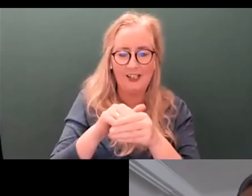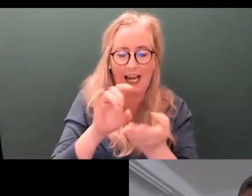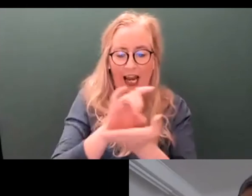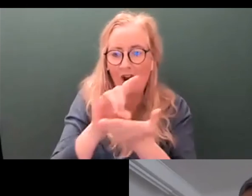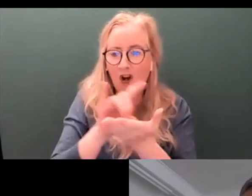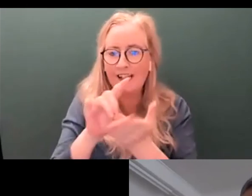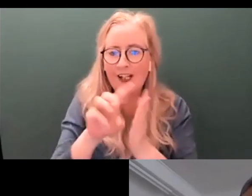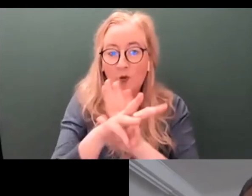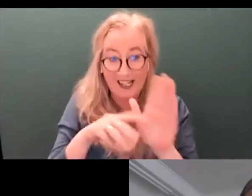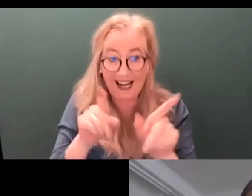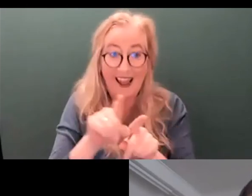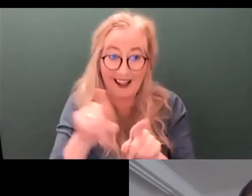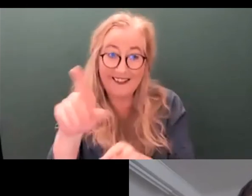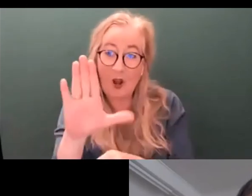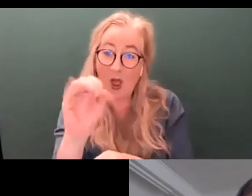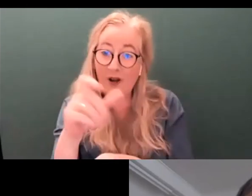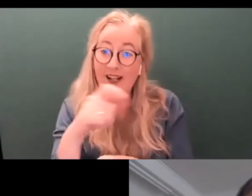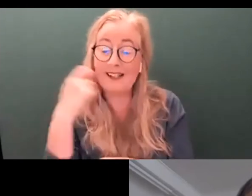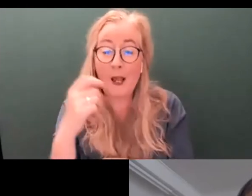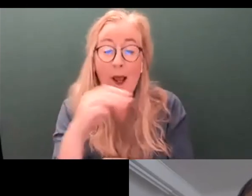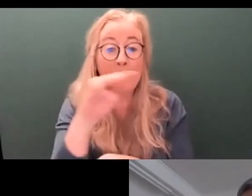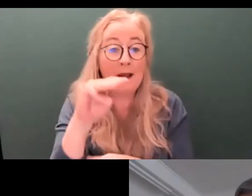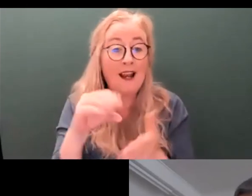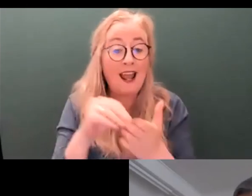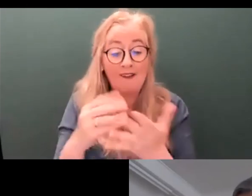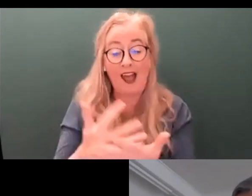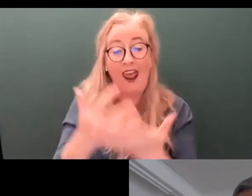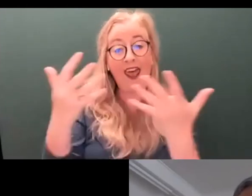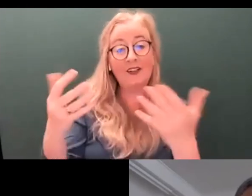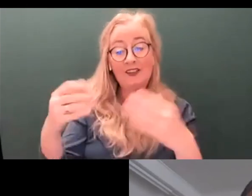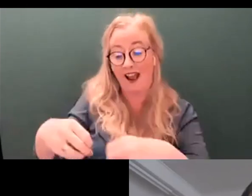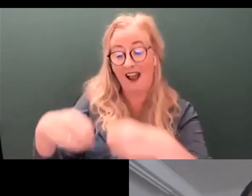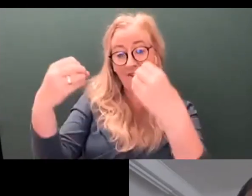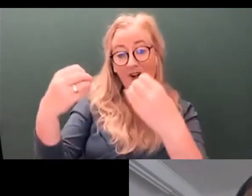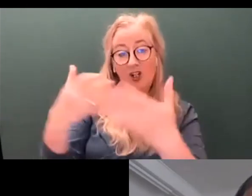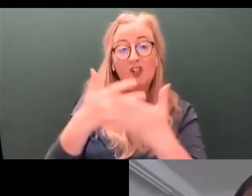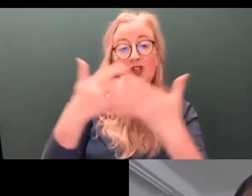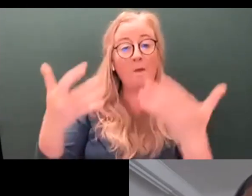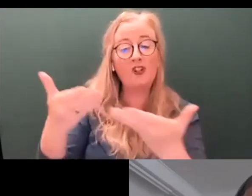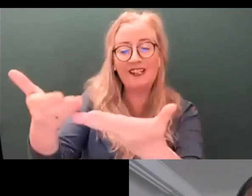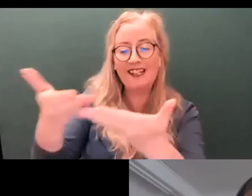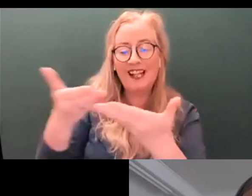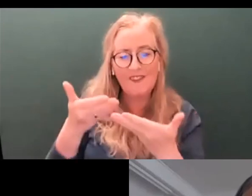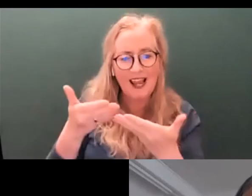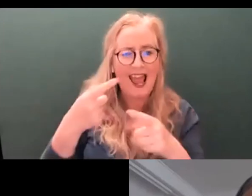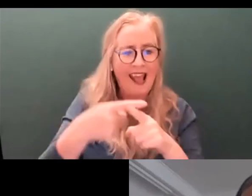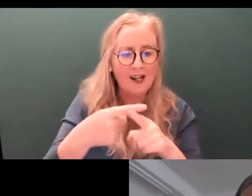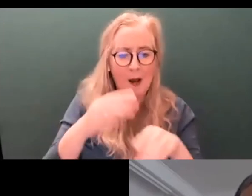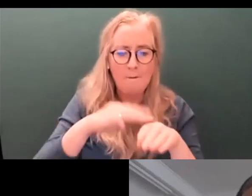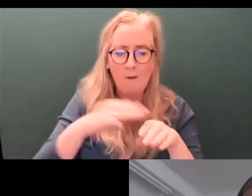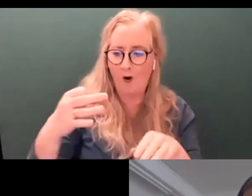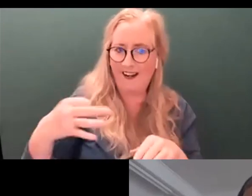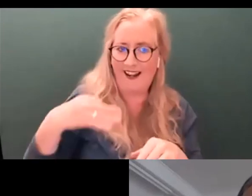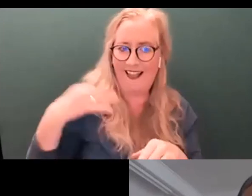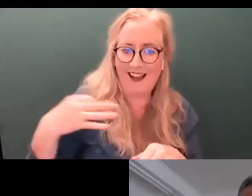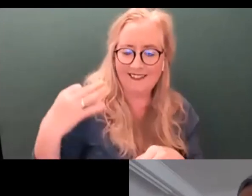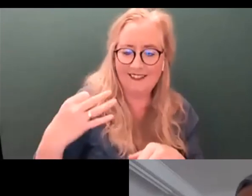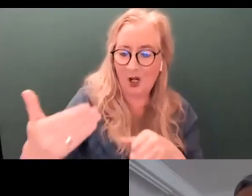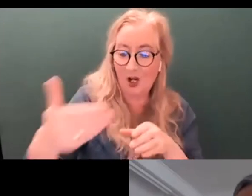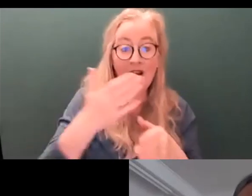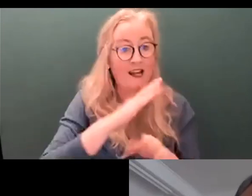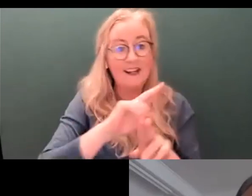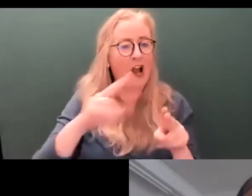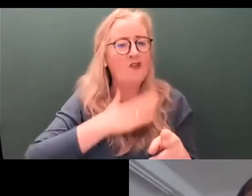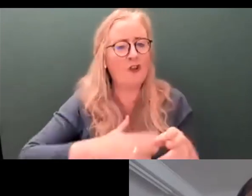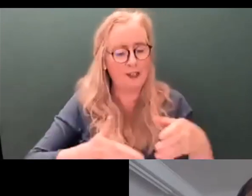Lorcan says, people have so much to offer and so much to give and take so much joy out of not just being included, but